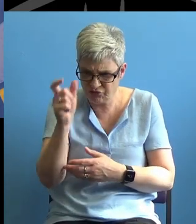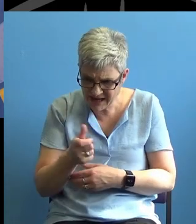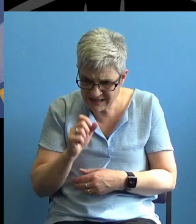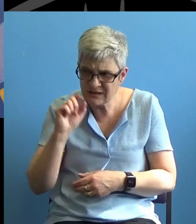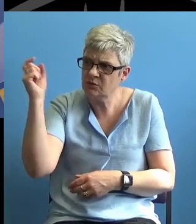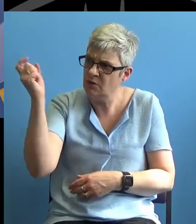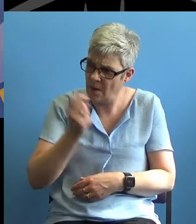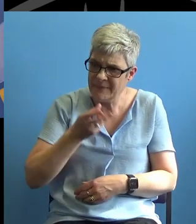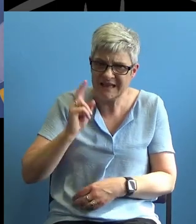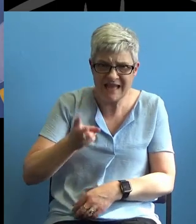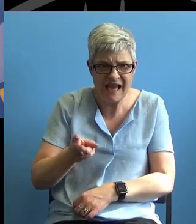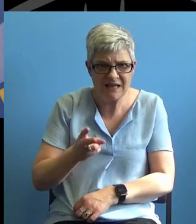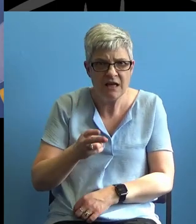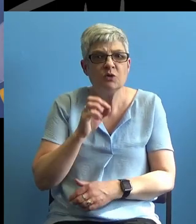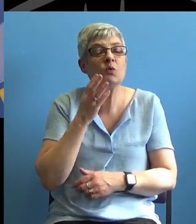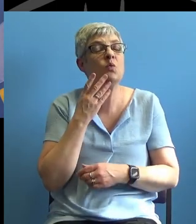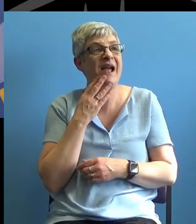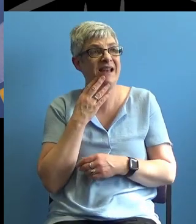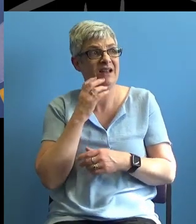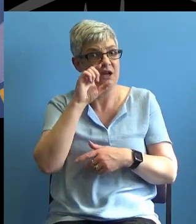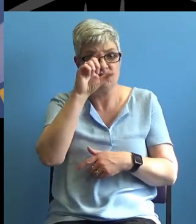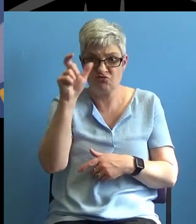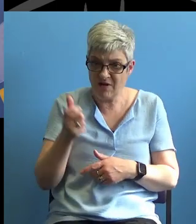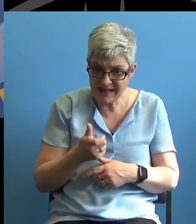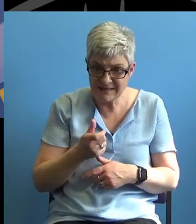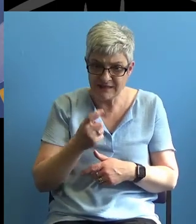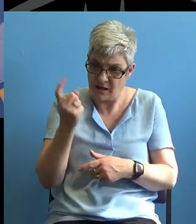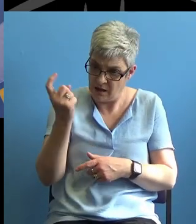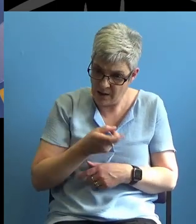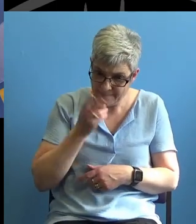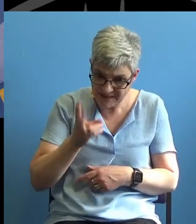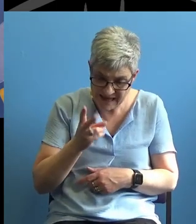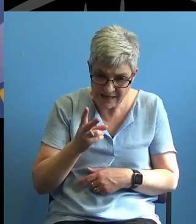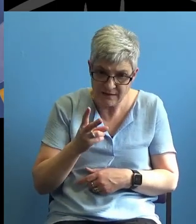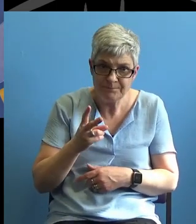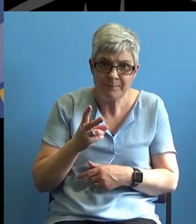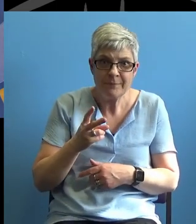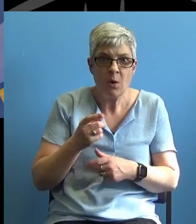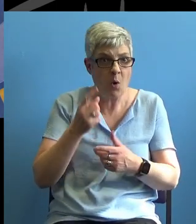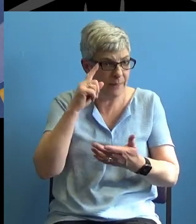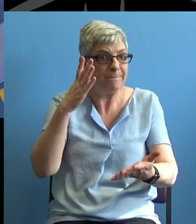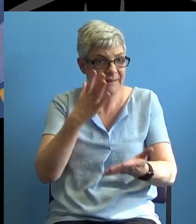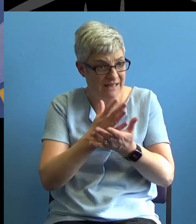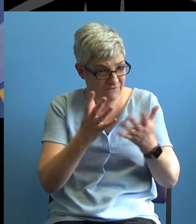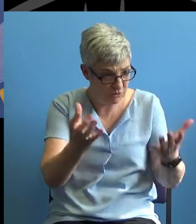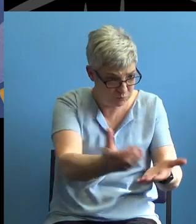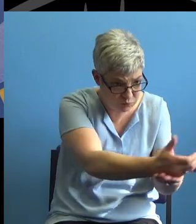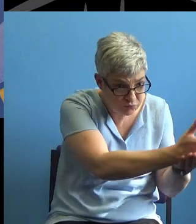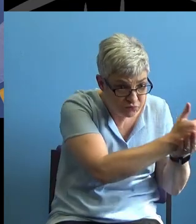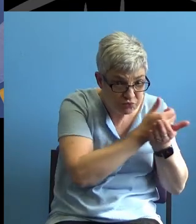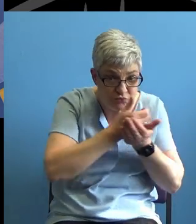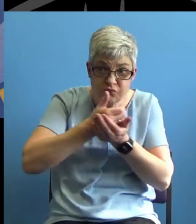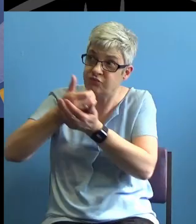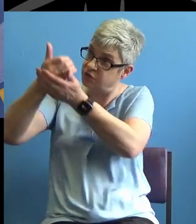was going to come again. When Christ came again, all the believers would be gathered up to meet Jesus.